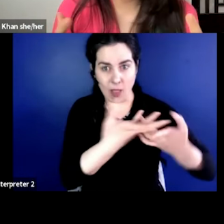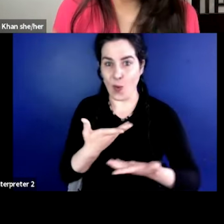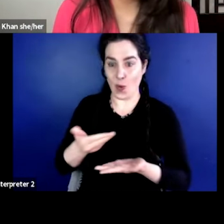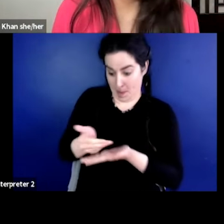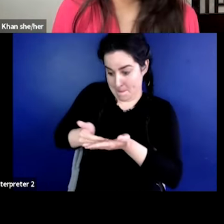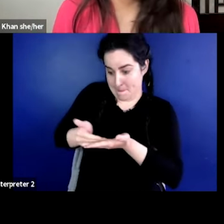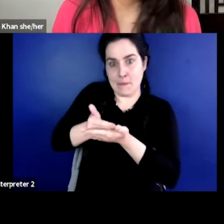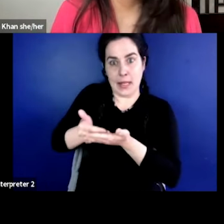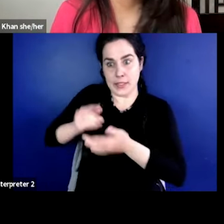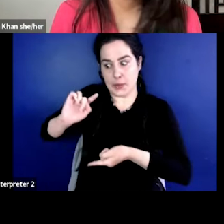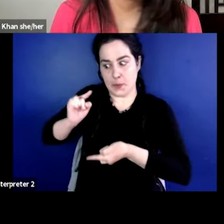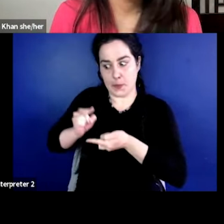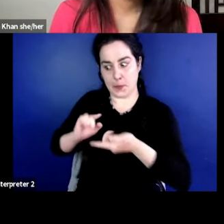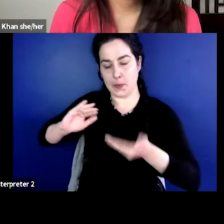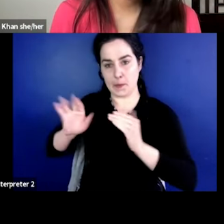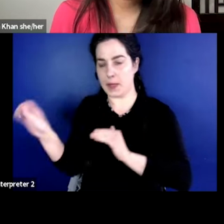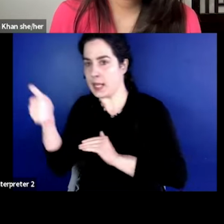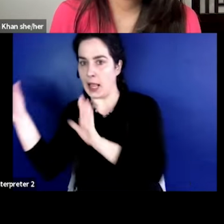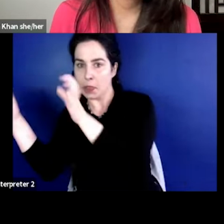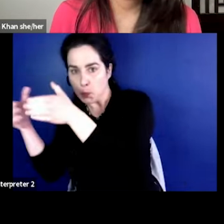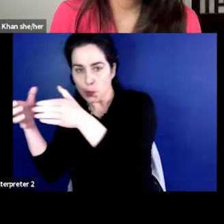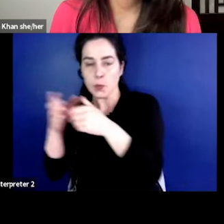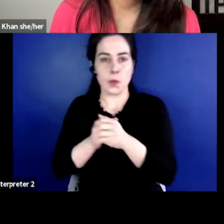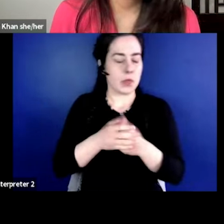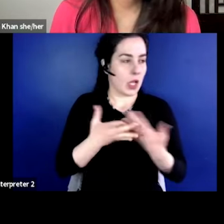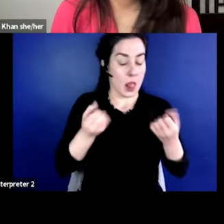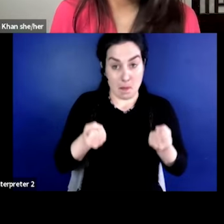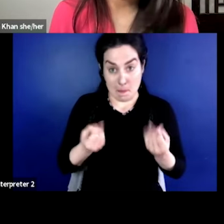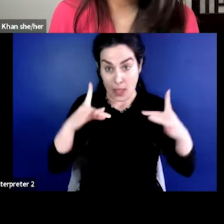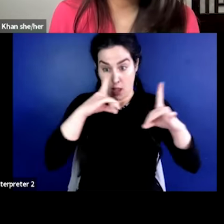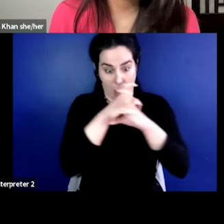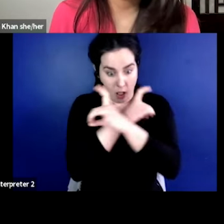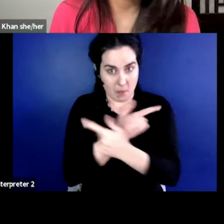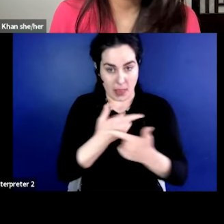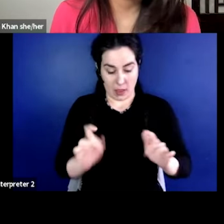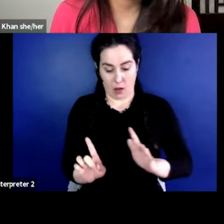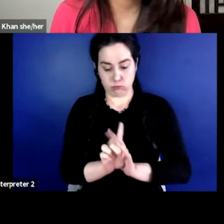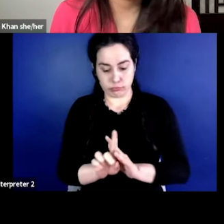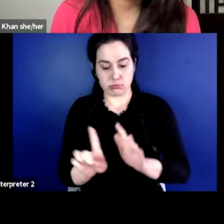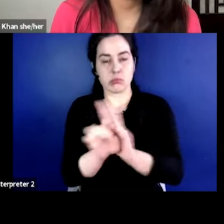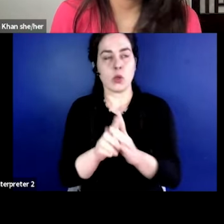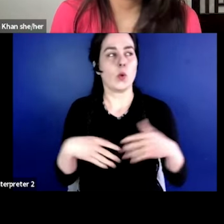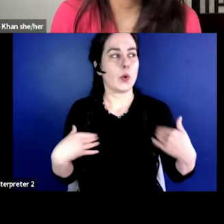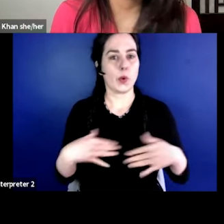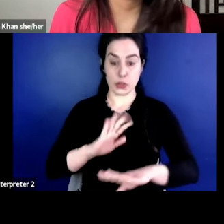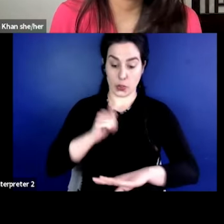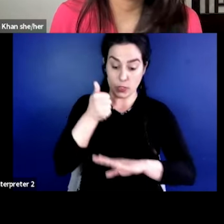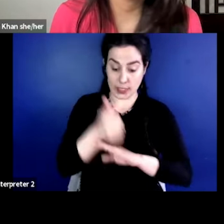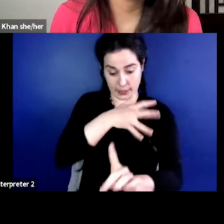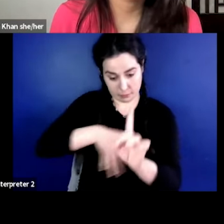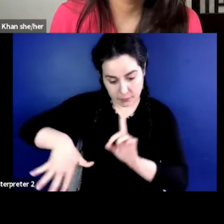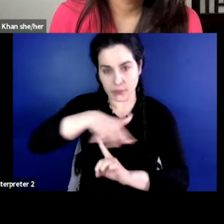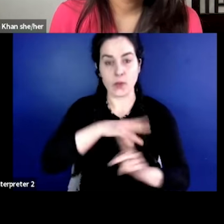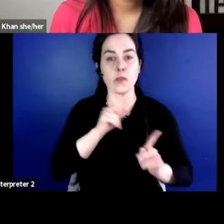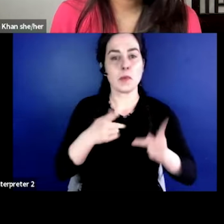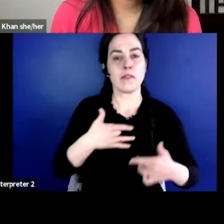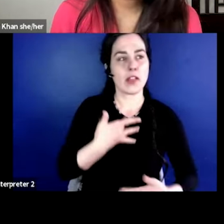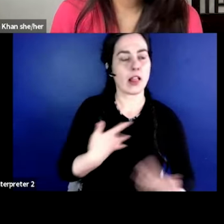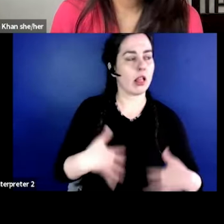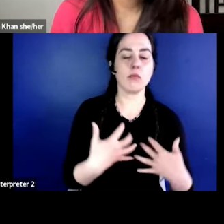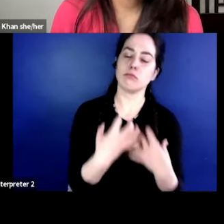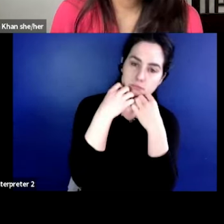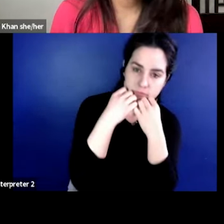dealing with lots of complications. And so really creating spaces for people to feel nourished and cared for and also have those hard conversations.